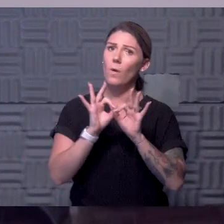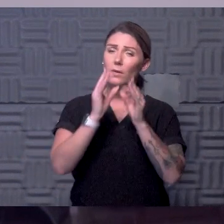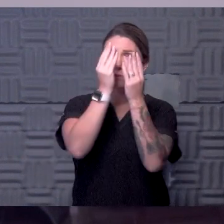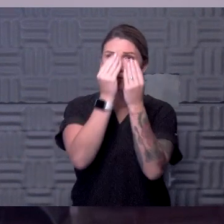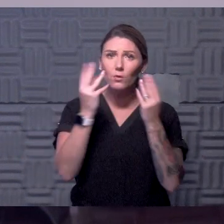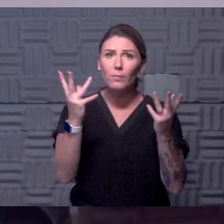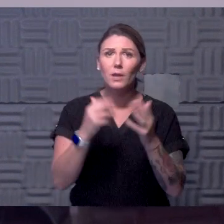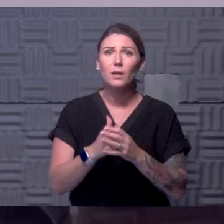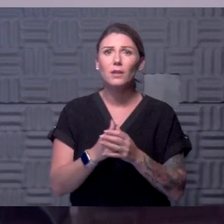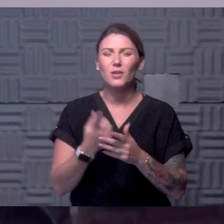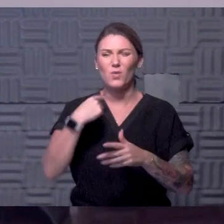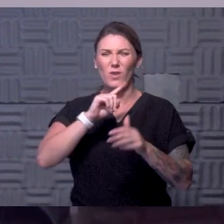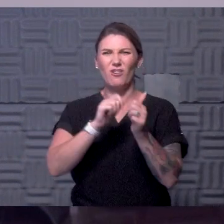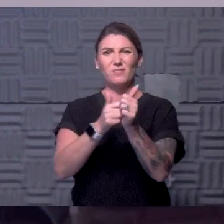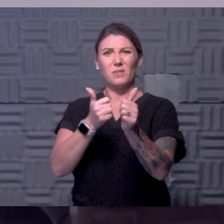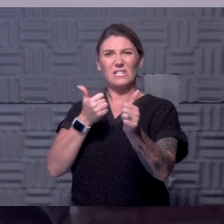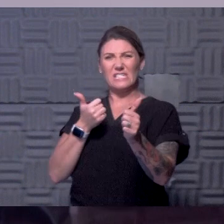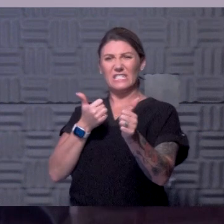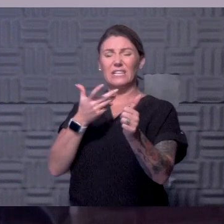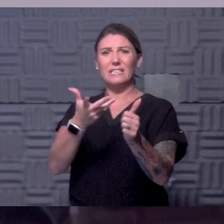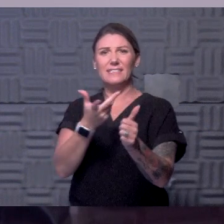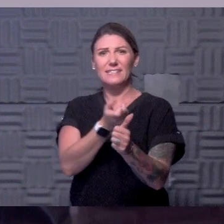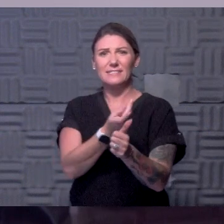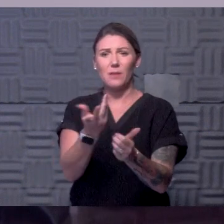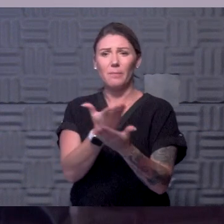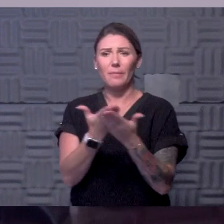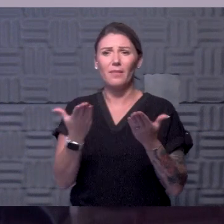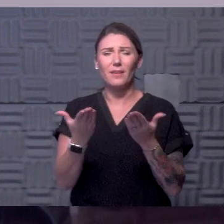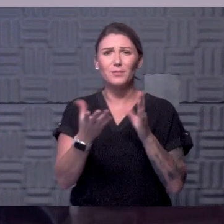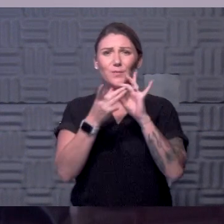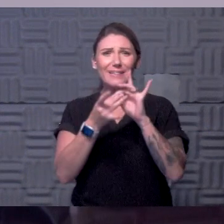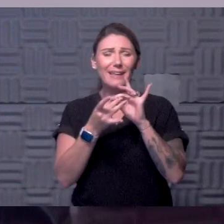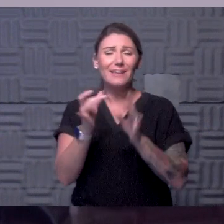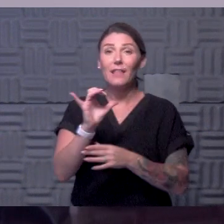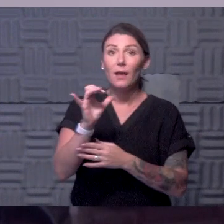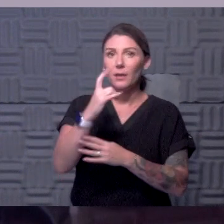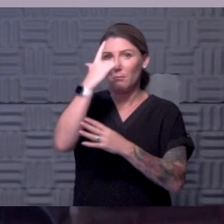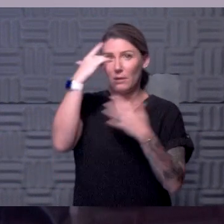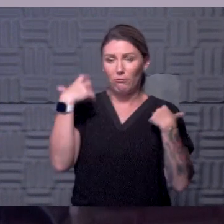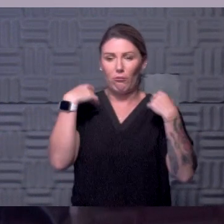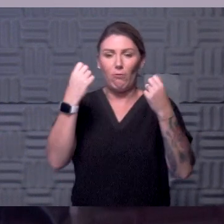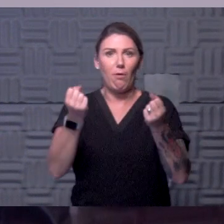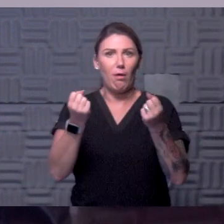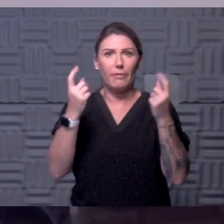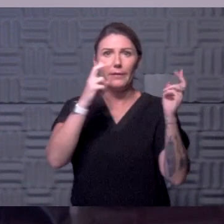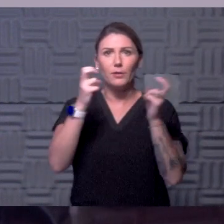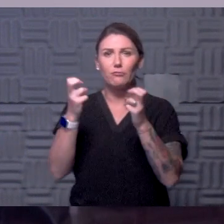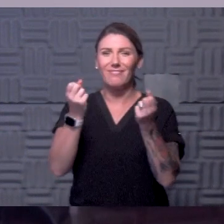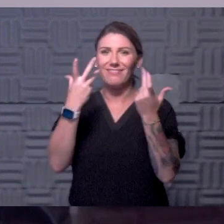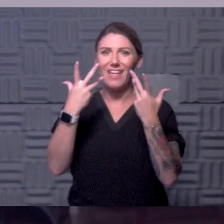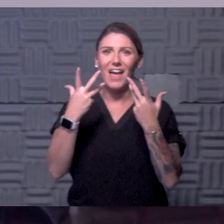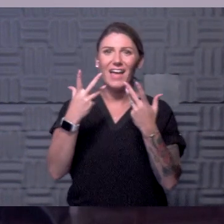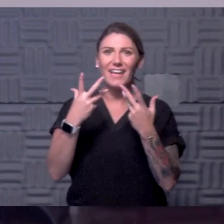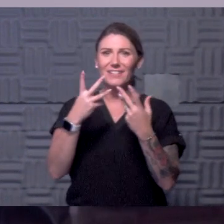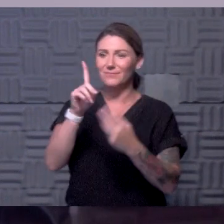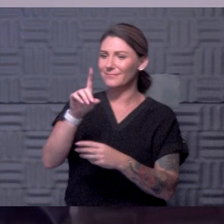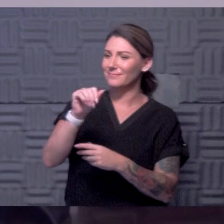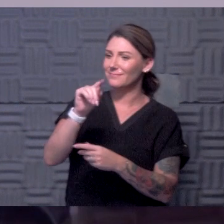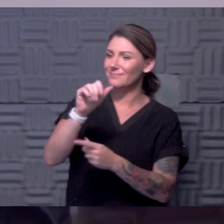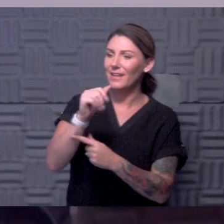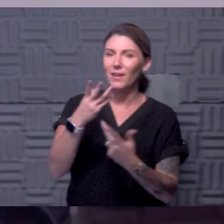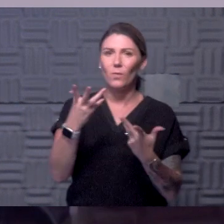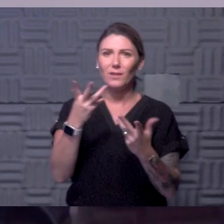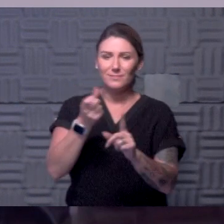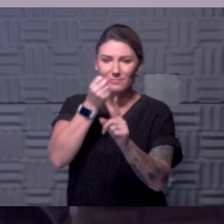sometimes digressing away from some of the things we know, too, about mental health issues. There's a lot of data out there about what the impact of